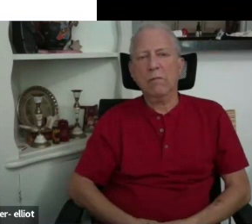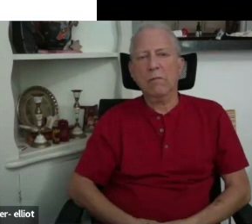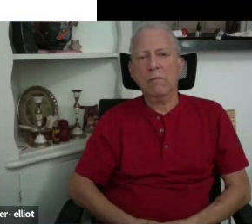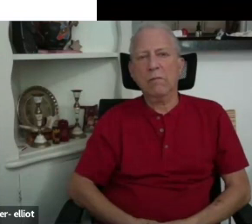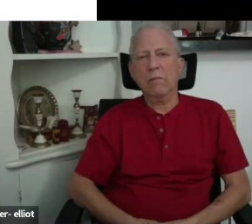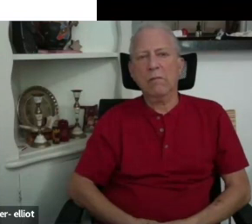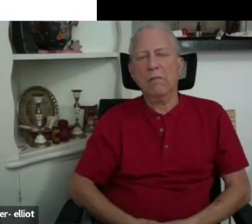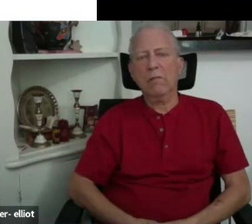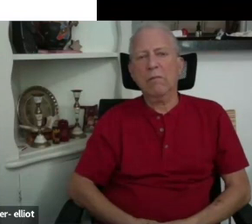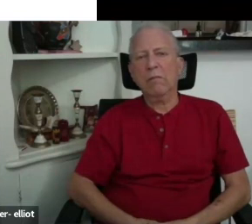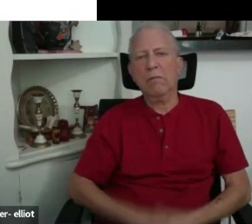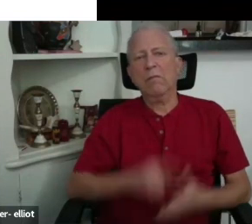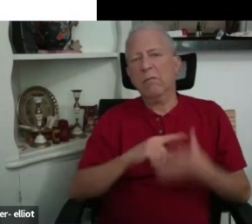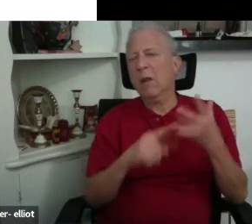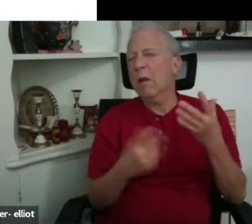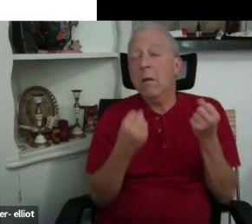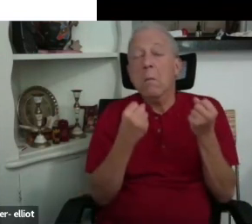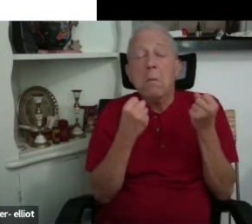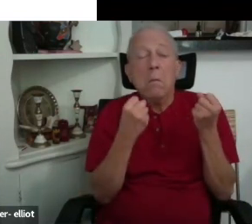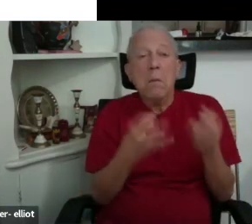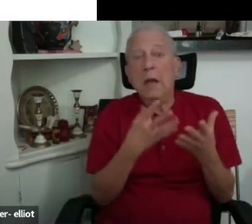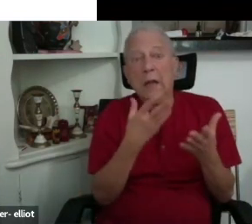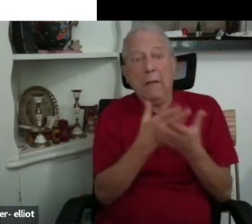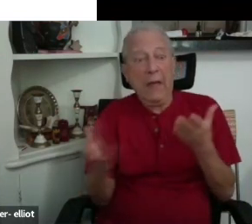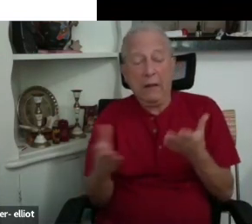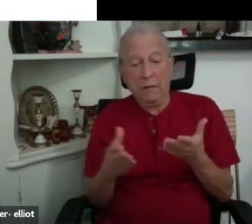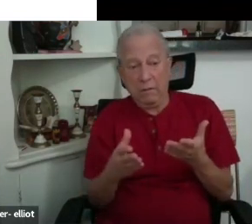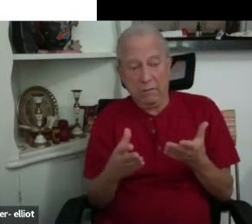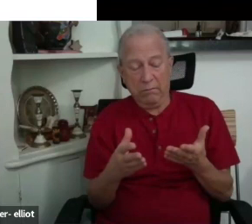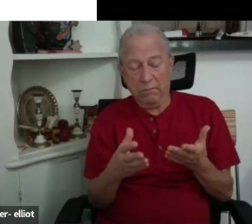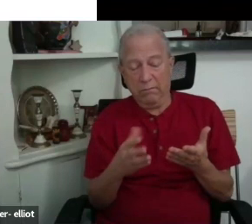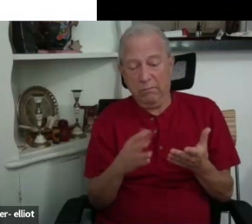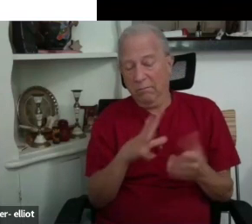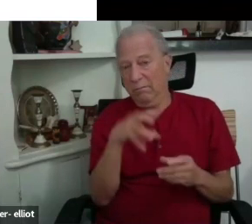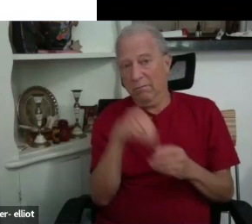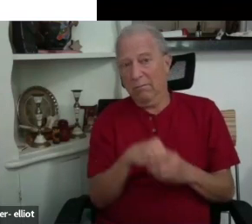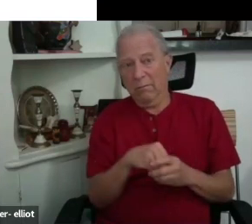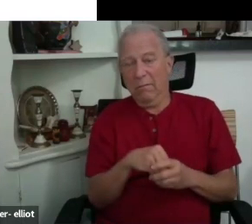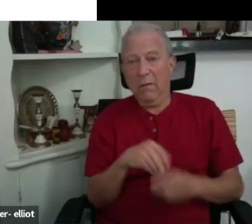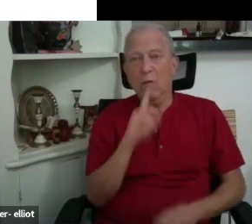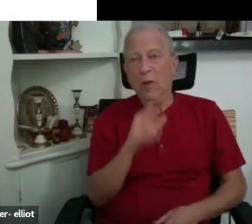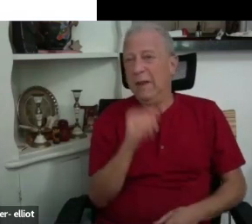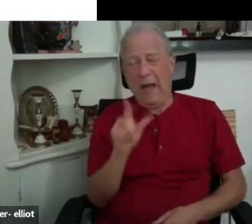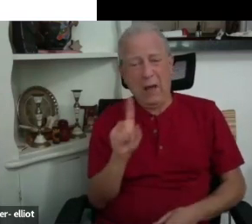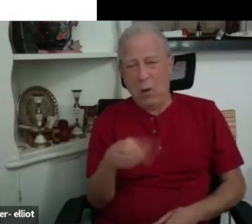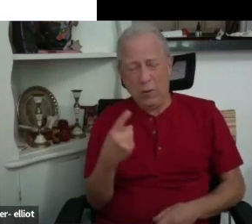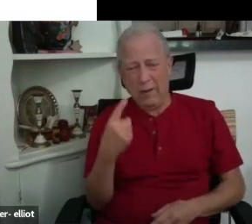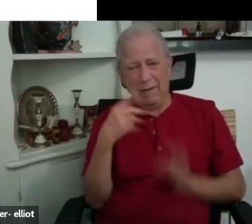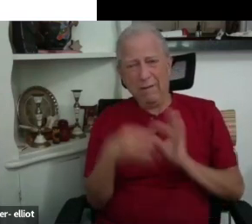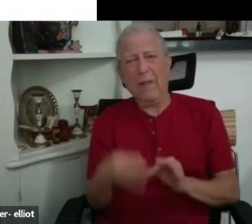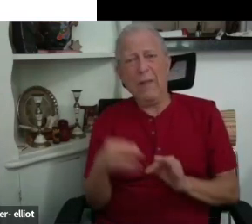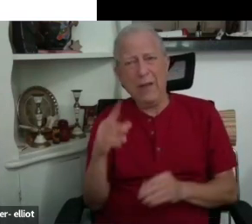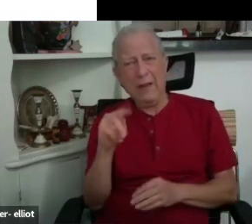notably can encompass many things that aren't done in furtherance of quote unquote terrorist activities. To spell out an